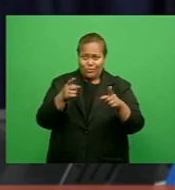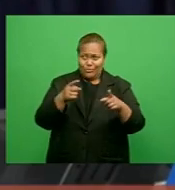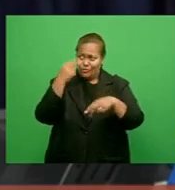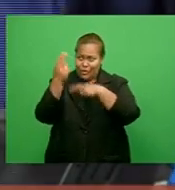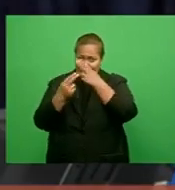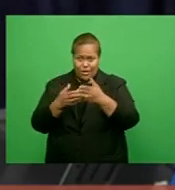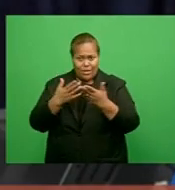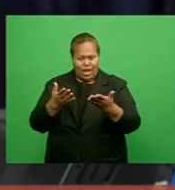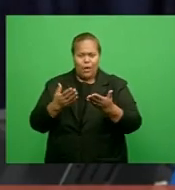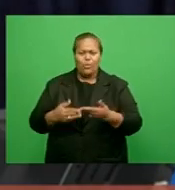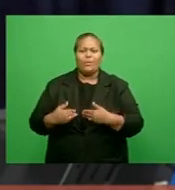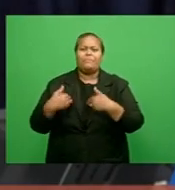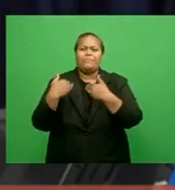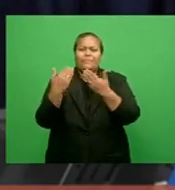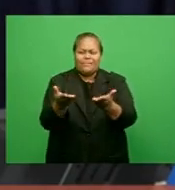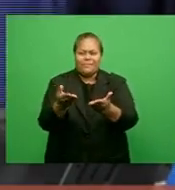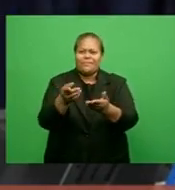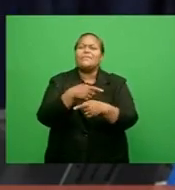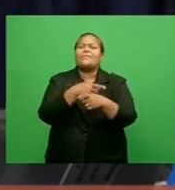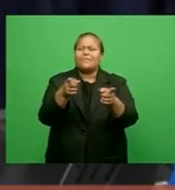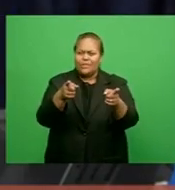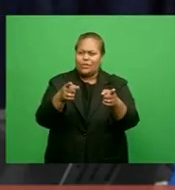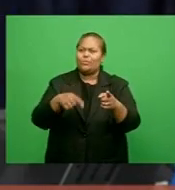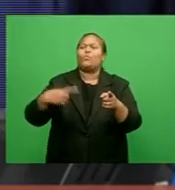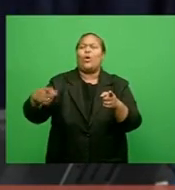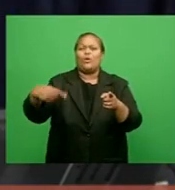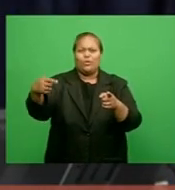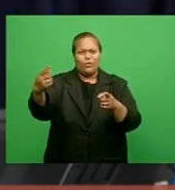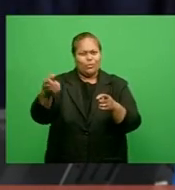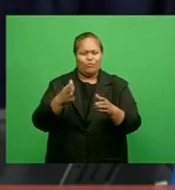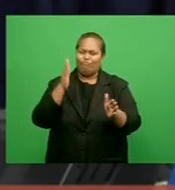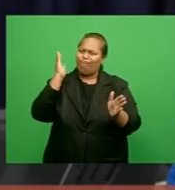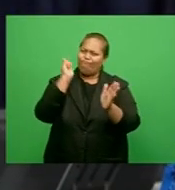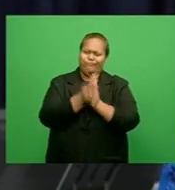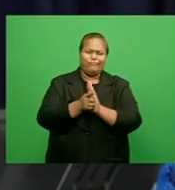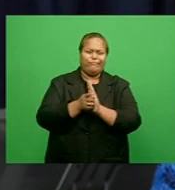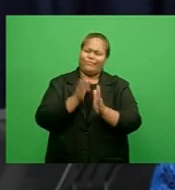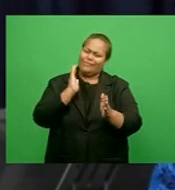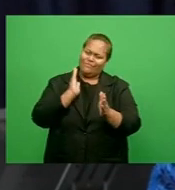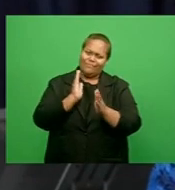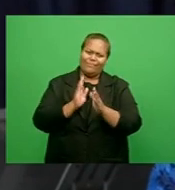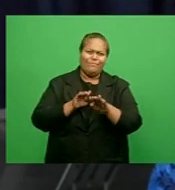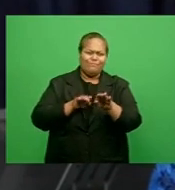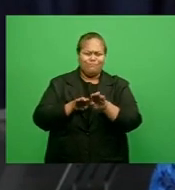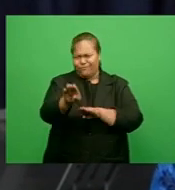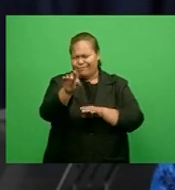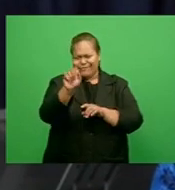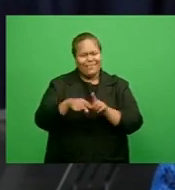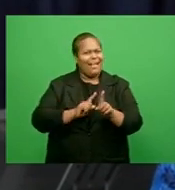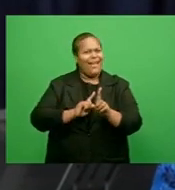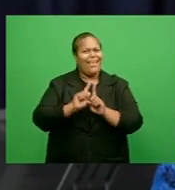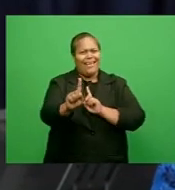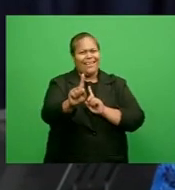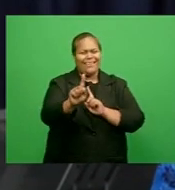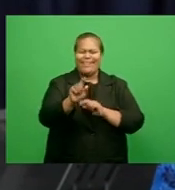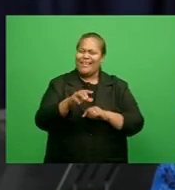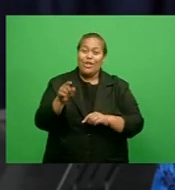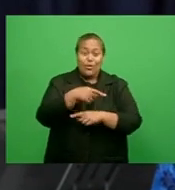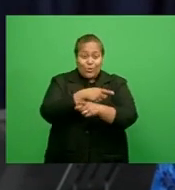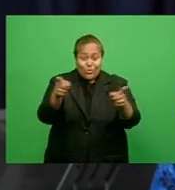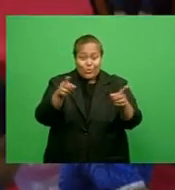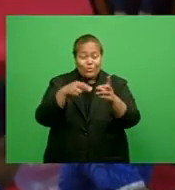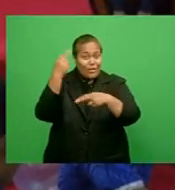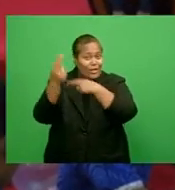you and run with it full speed ahead. You are the generation that has tapped into your